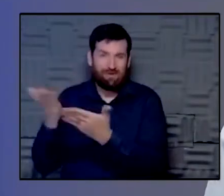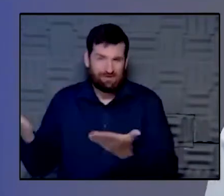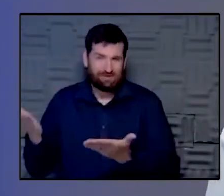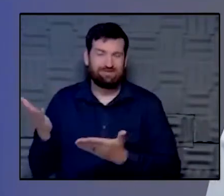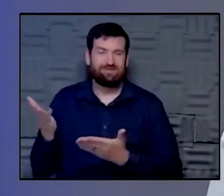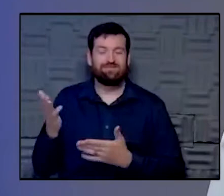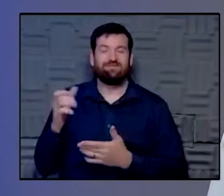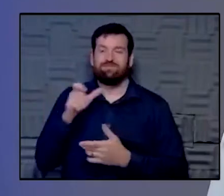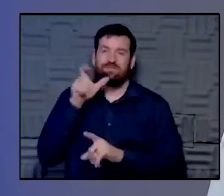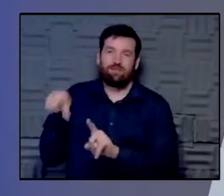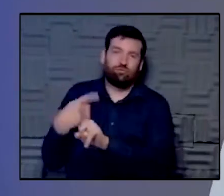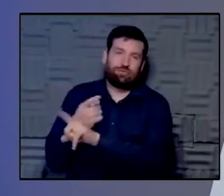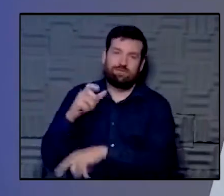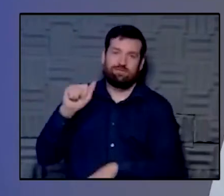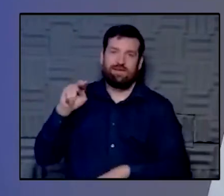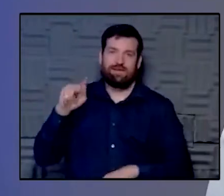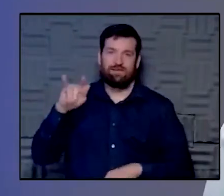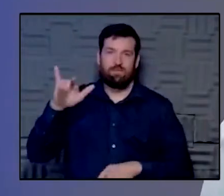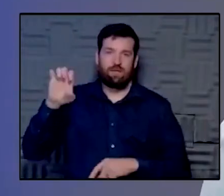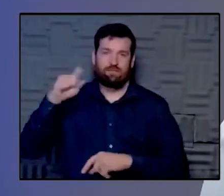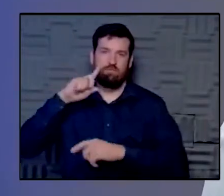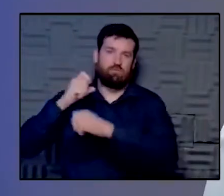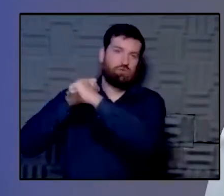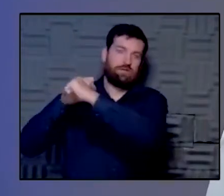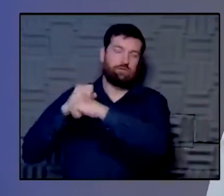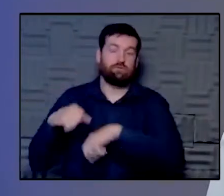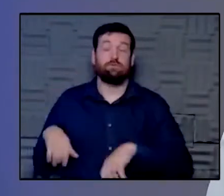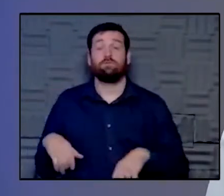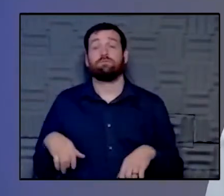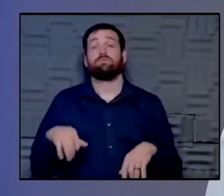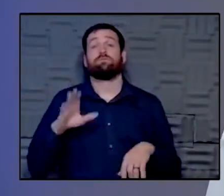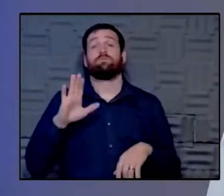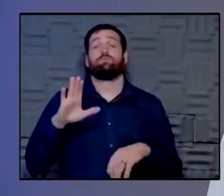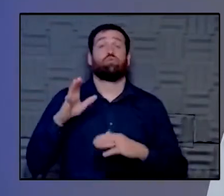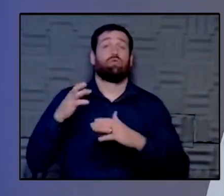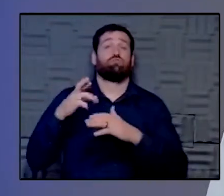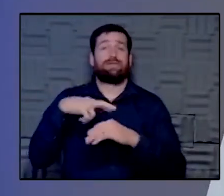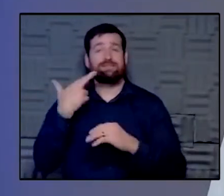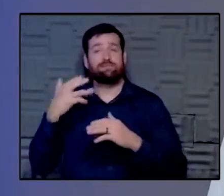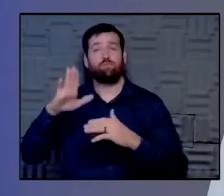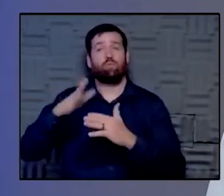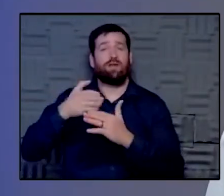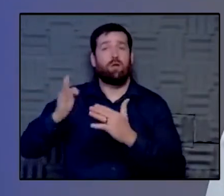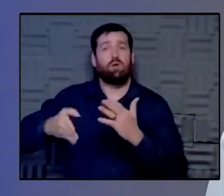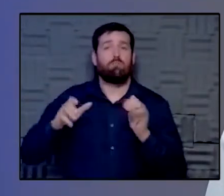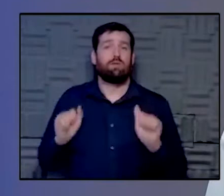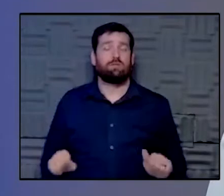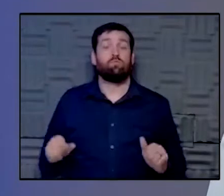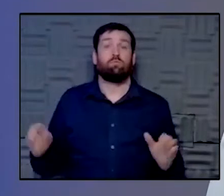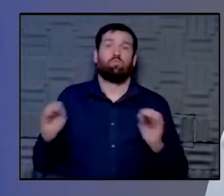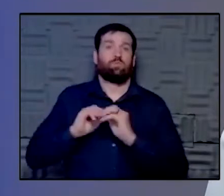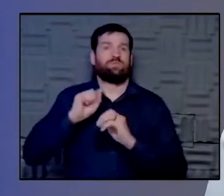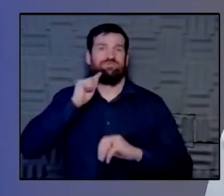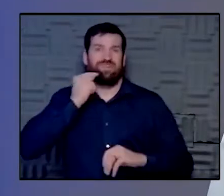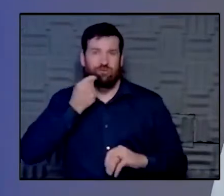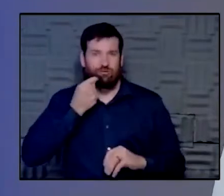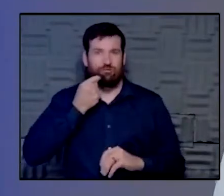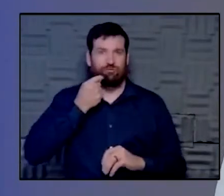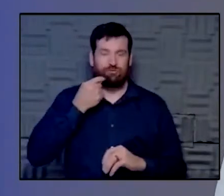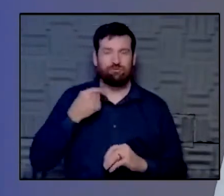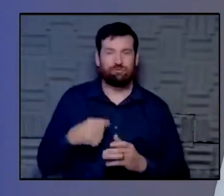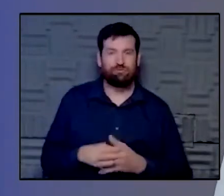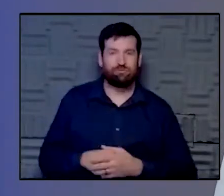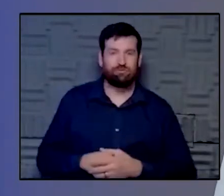your risk of getting the disease and outcomes may be a little bit more severe, or for those